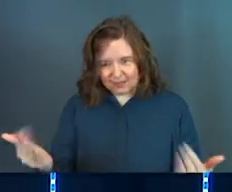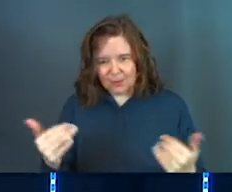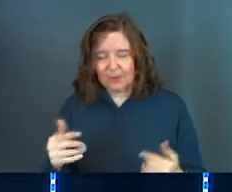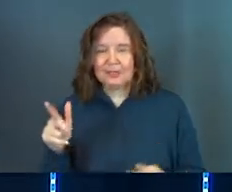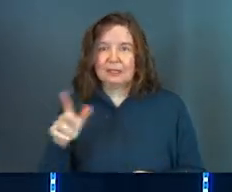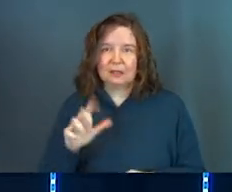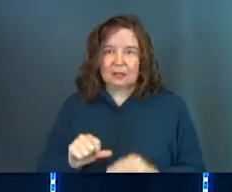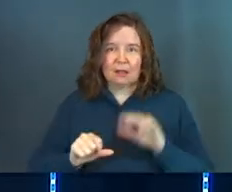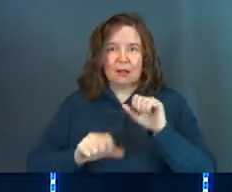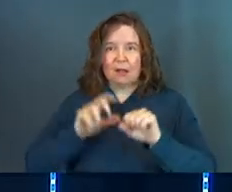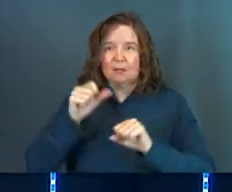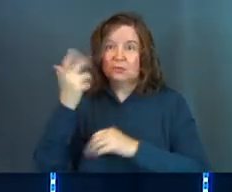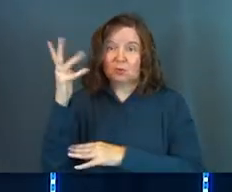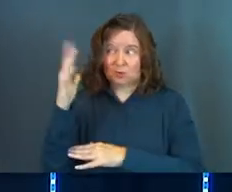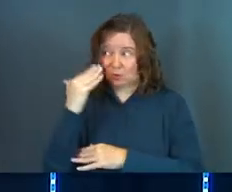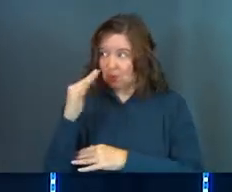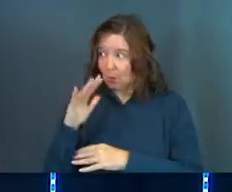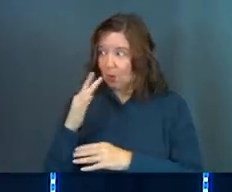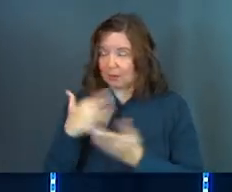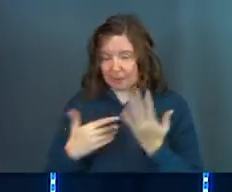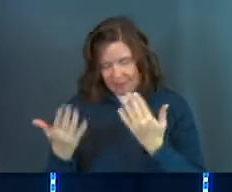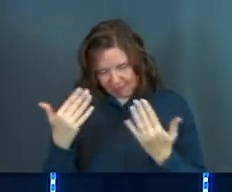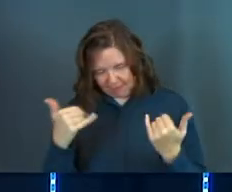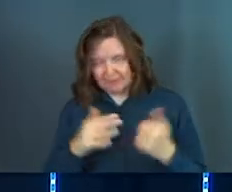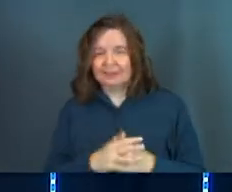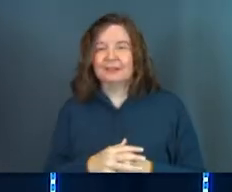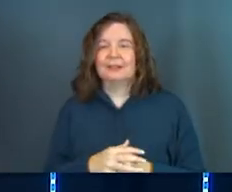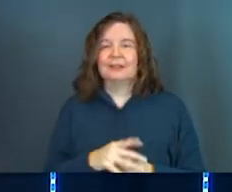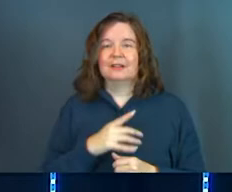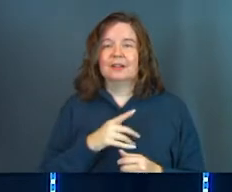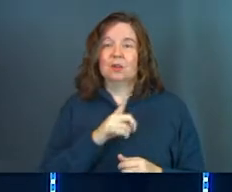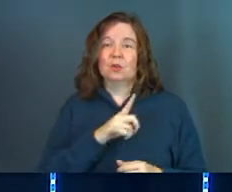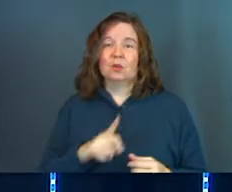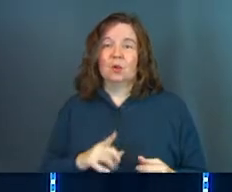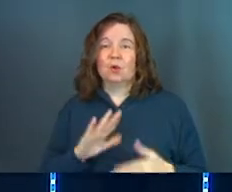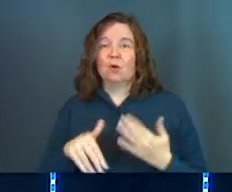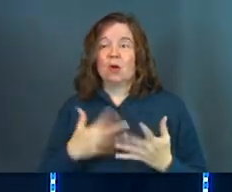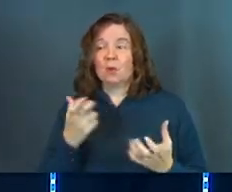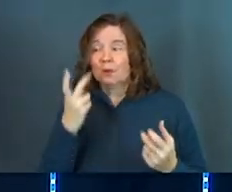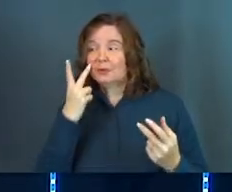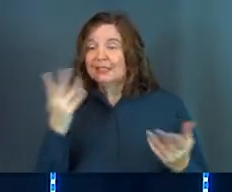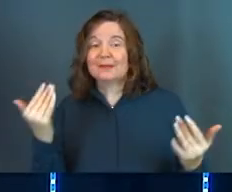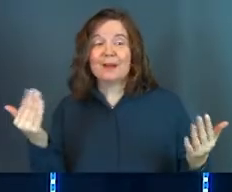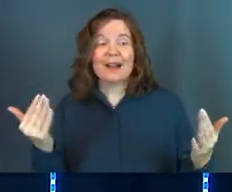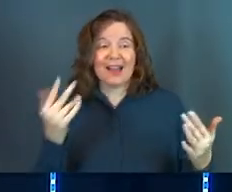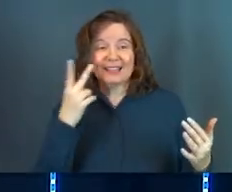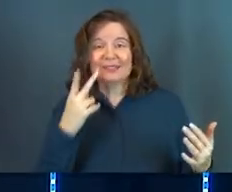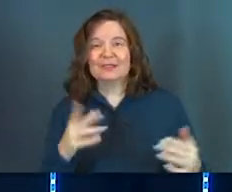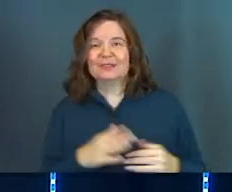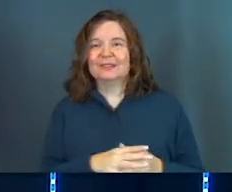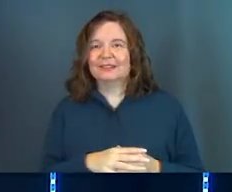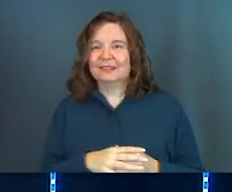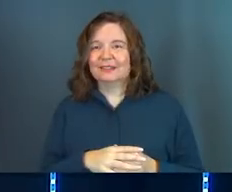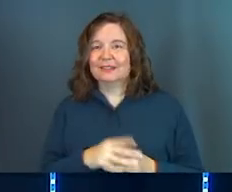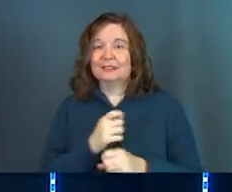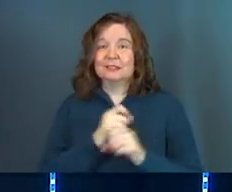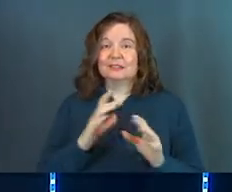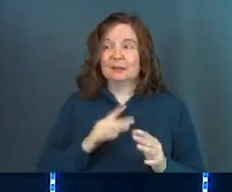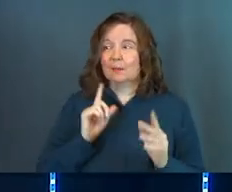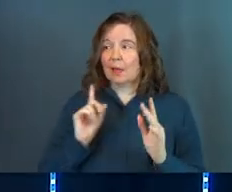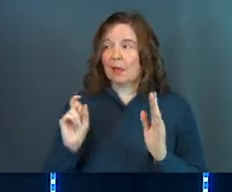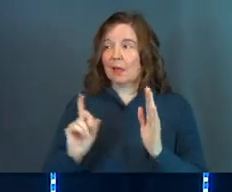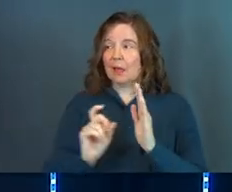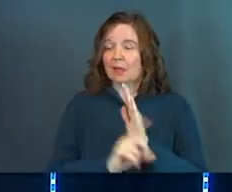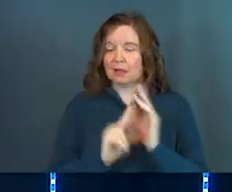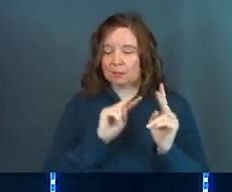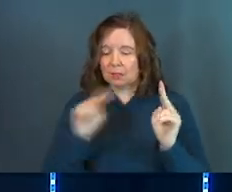He climbed up in. If you know the motions, go for it. Let's go. Lord, he wanted to see. Come on, come on. I see you out there. The Savior passed that